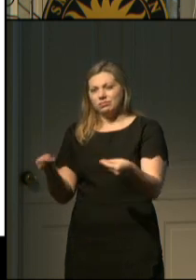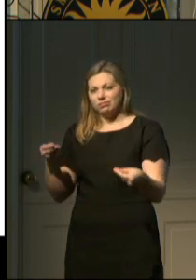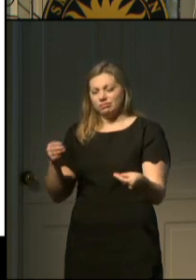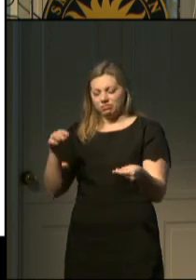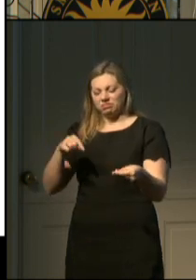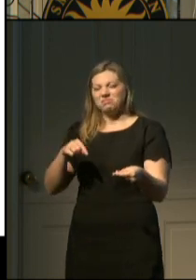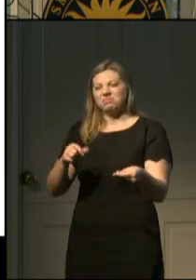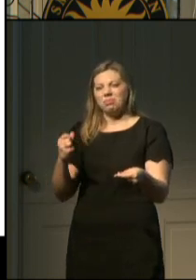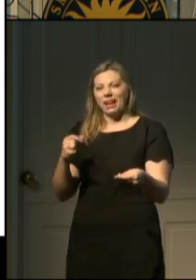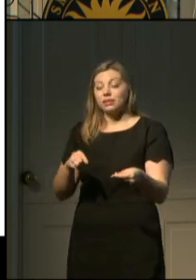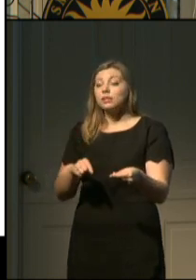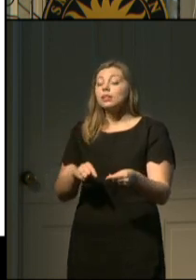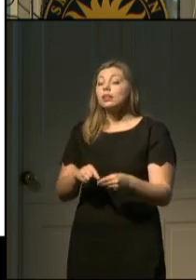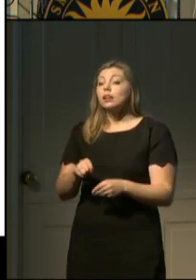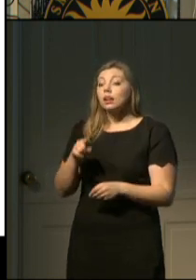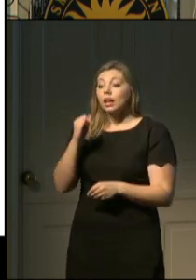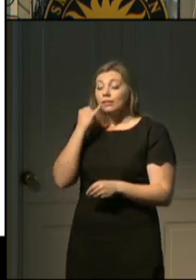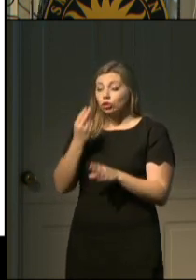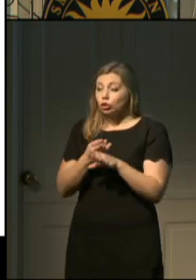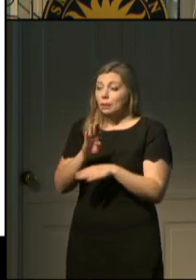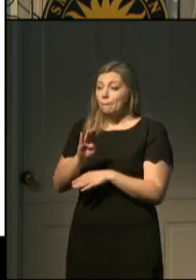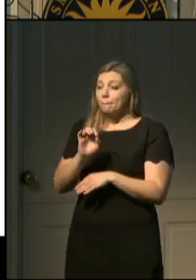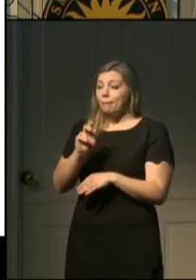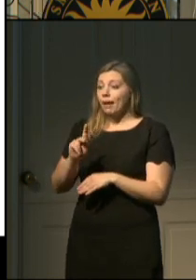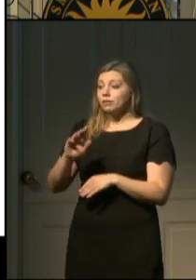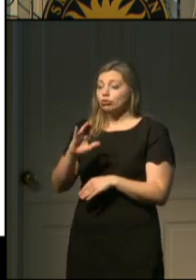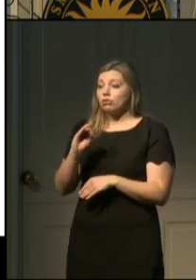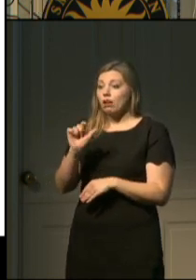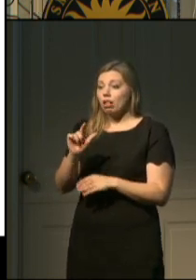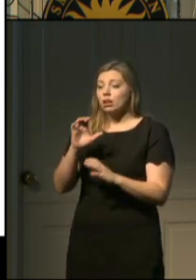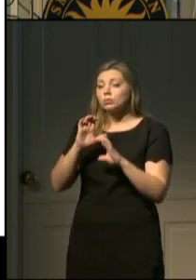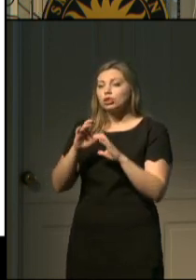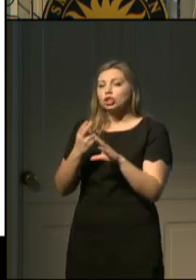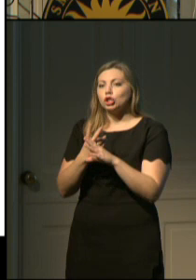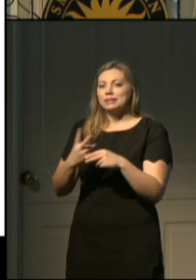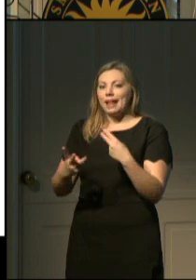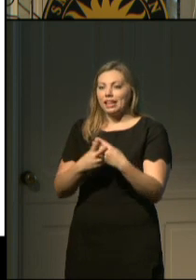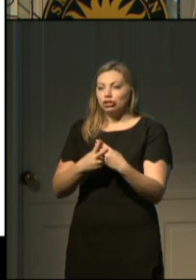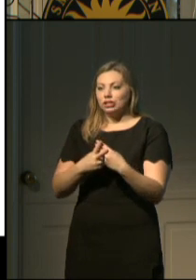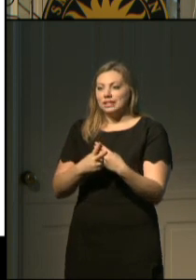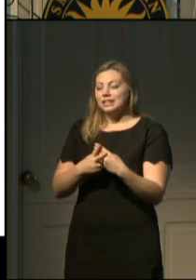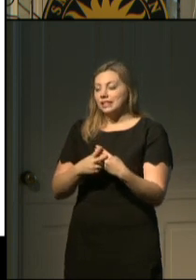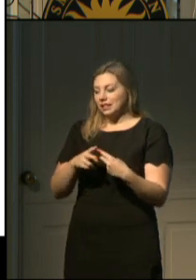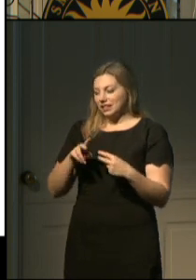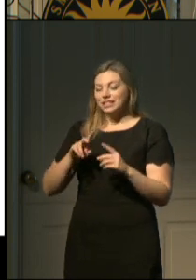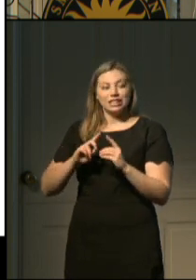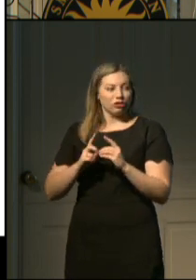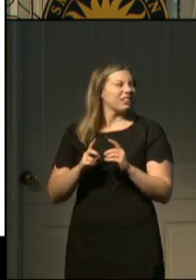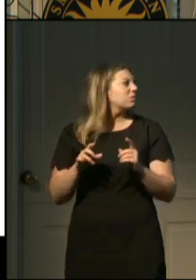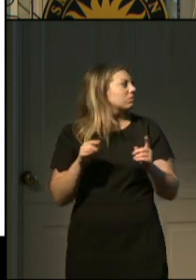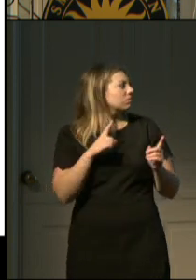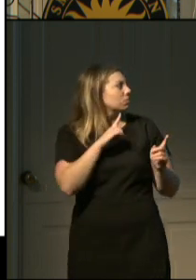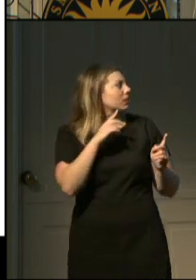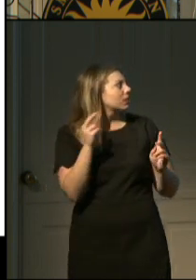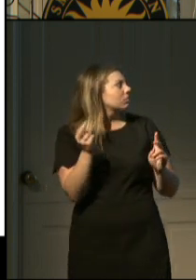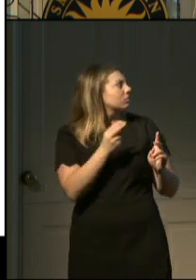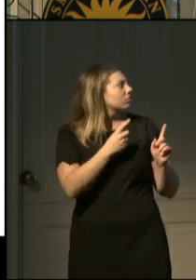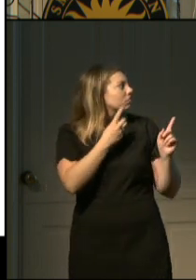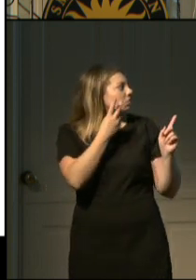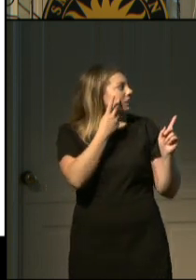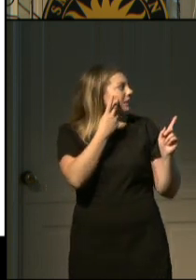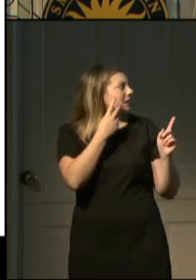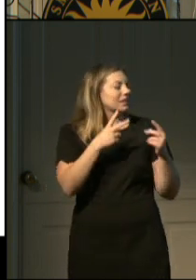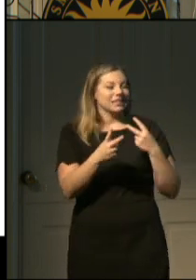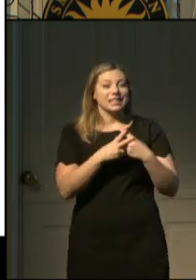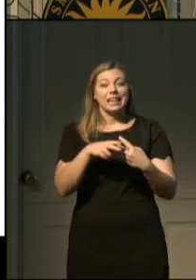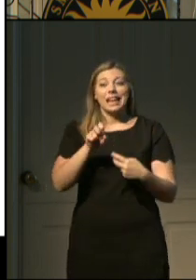do use any back channel communications, use the hashtag SIDigi2019 and spell it just as you see it here with an uppercase S, I,